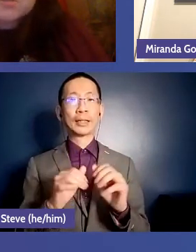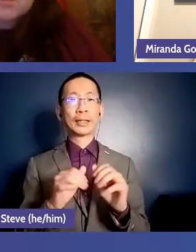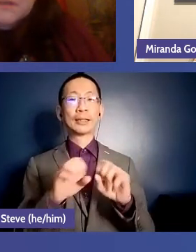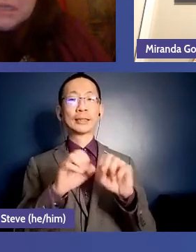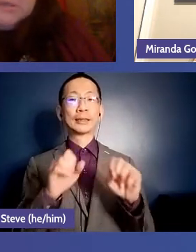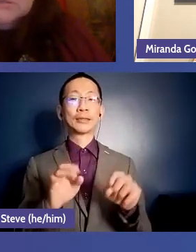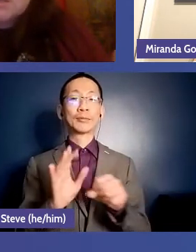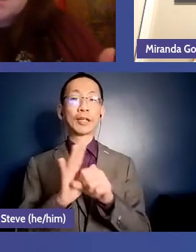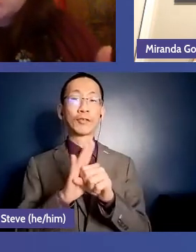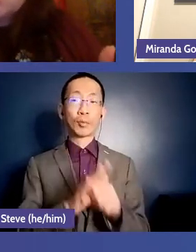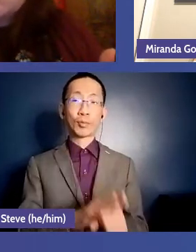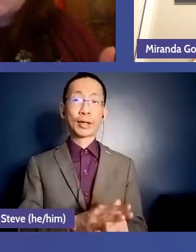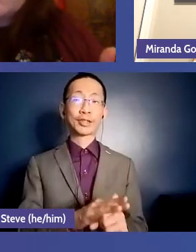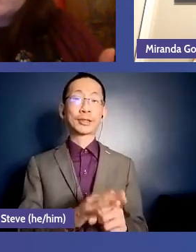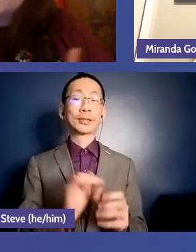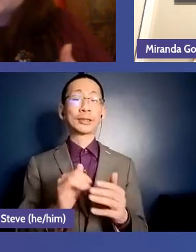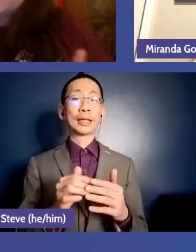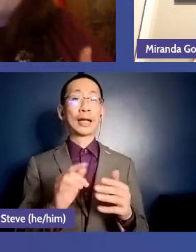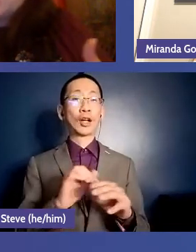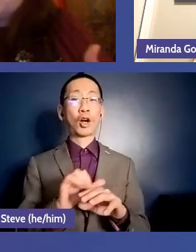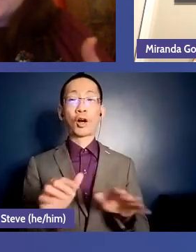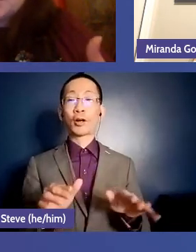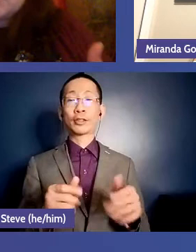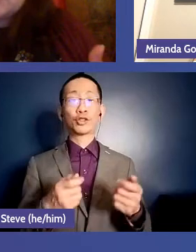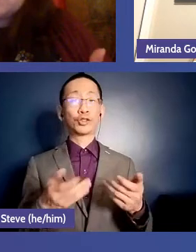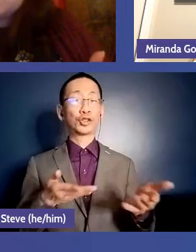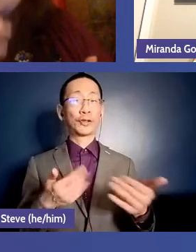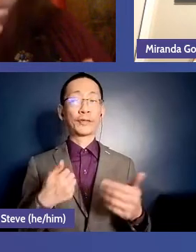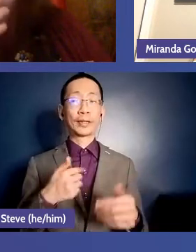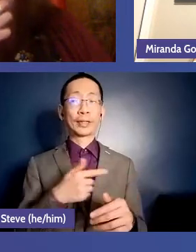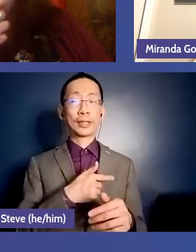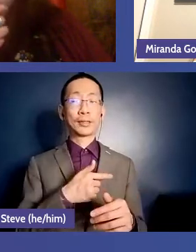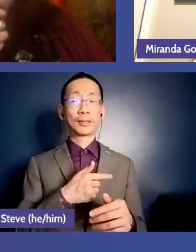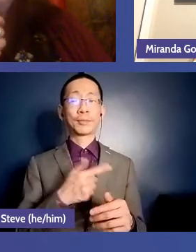oppression that aren't serving us, you know, there's so many ways